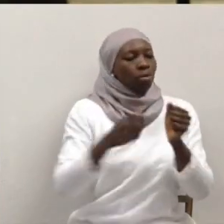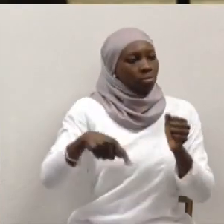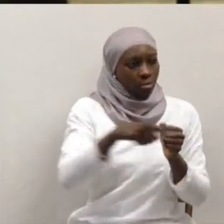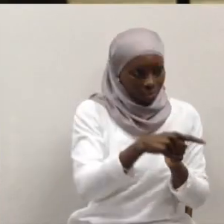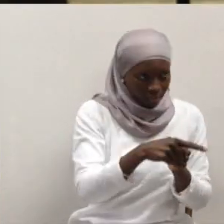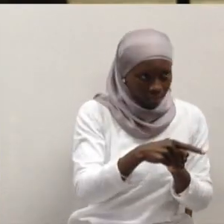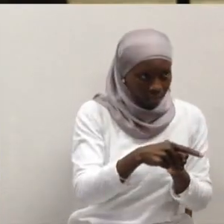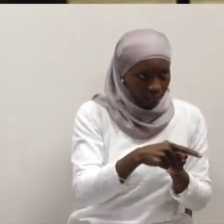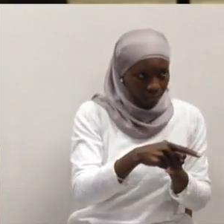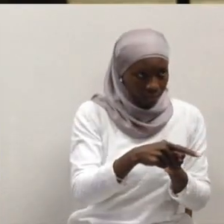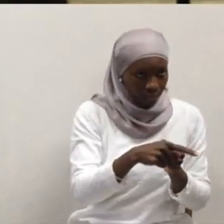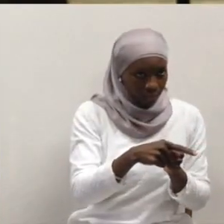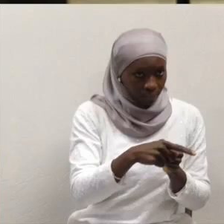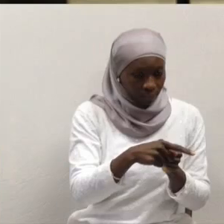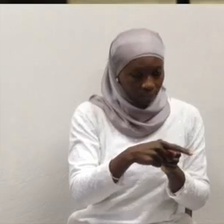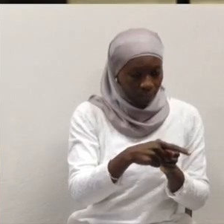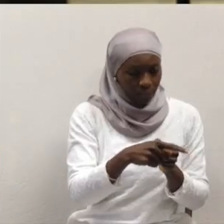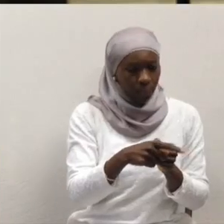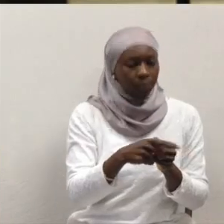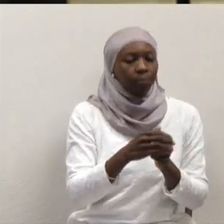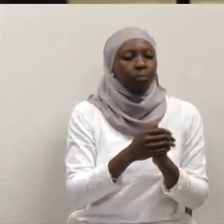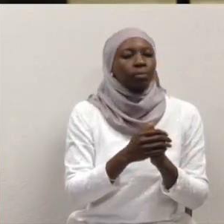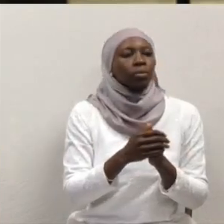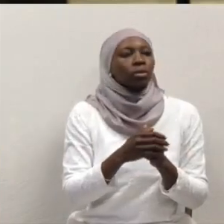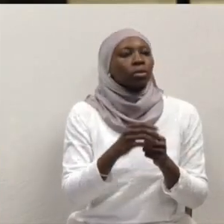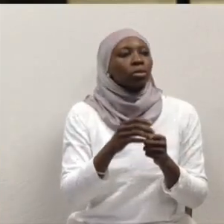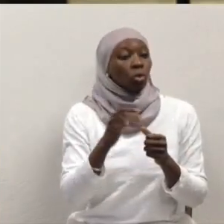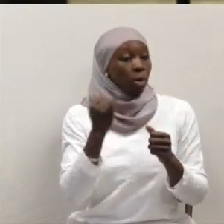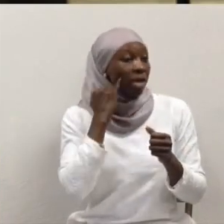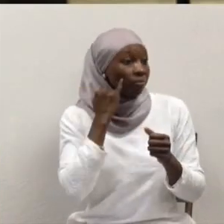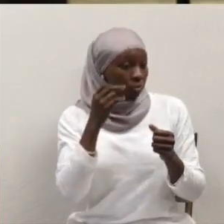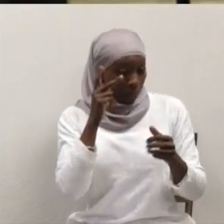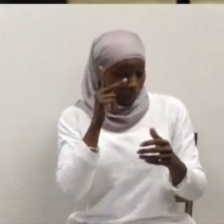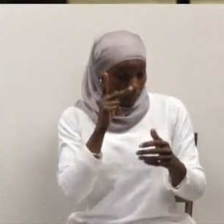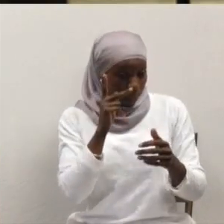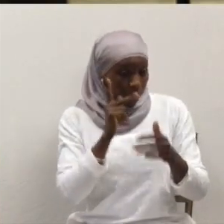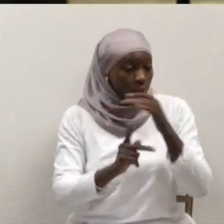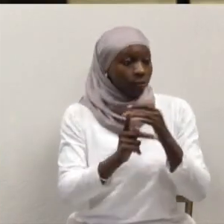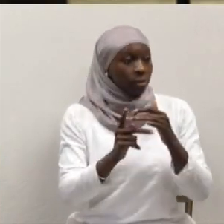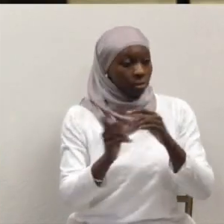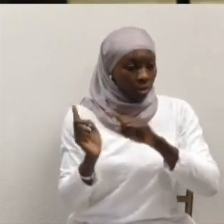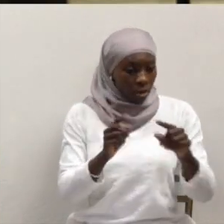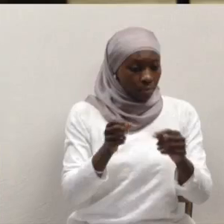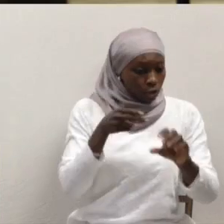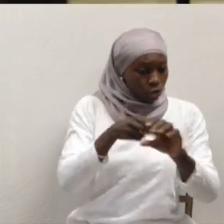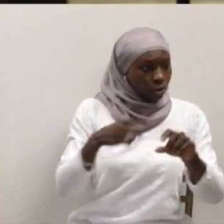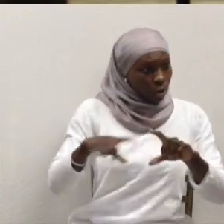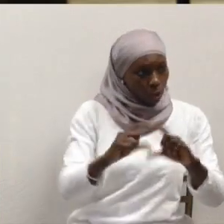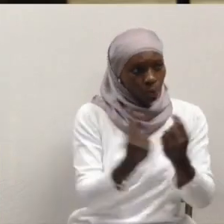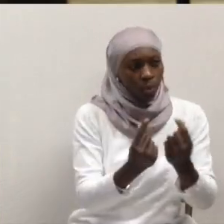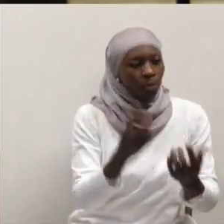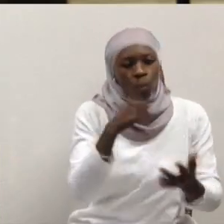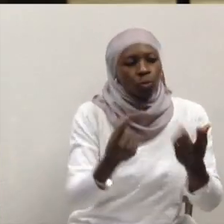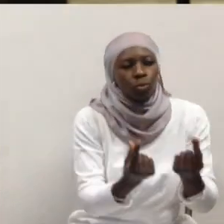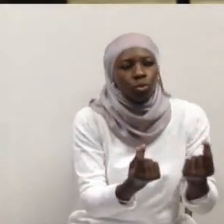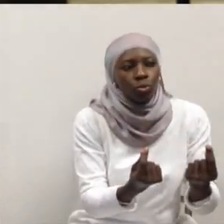with us? Would we have let up? Would we have given up? Or would we have stood with him? Or would we act